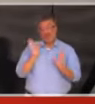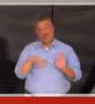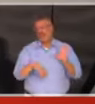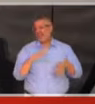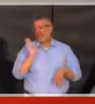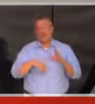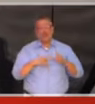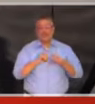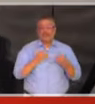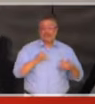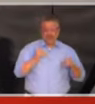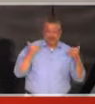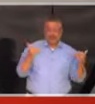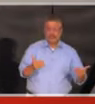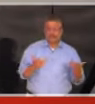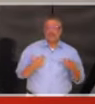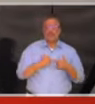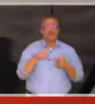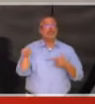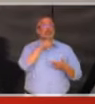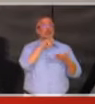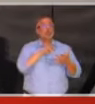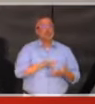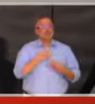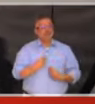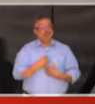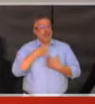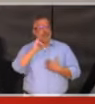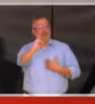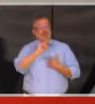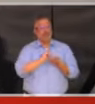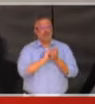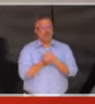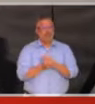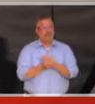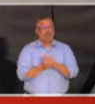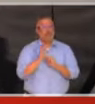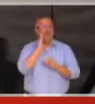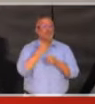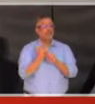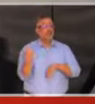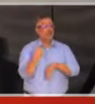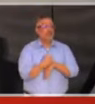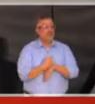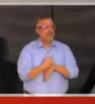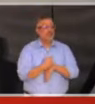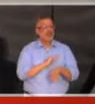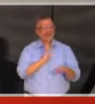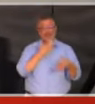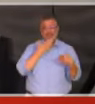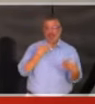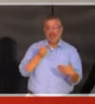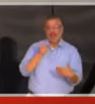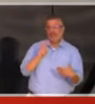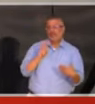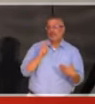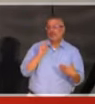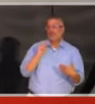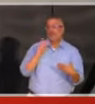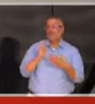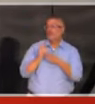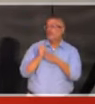and especially the students who inspired these transformative changes that we're gonna make today. And thank you, Governor Newsom, for